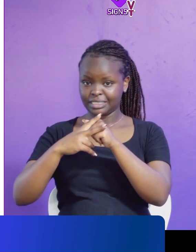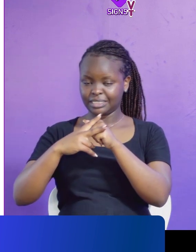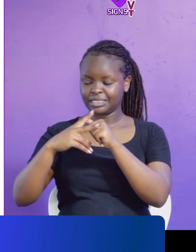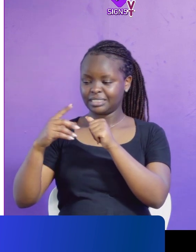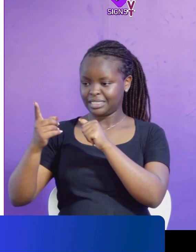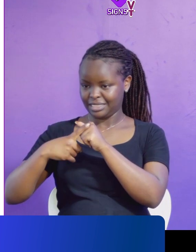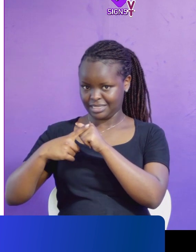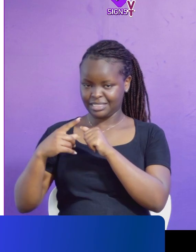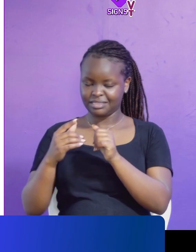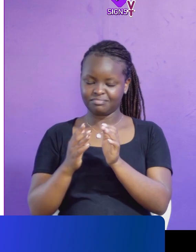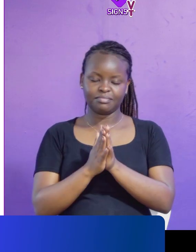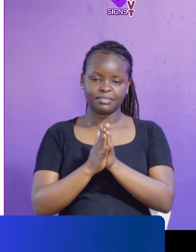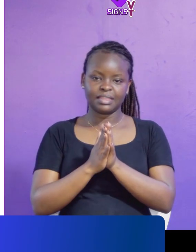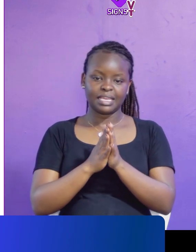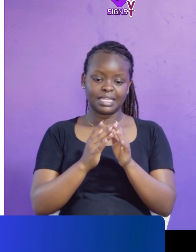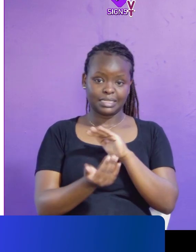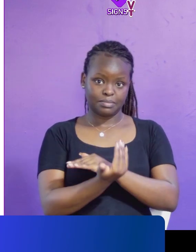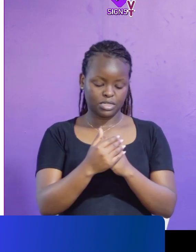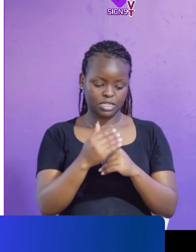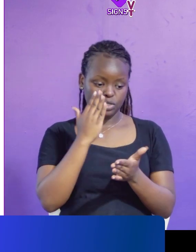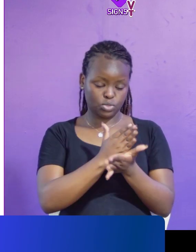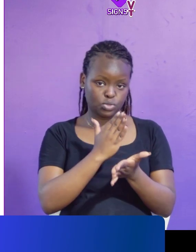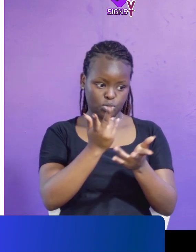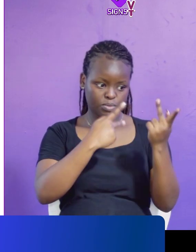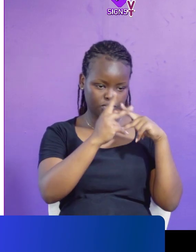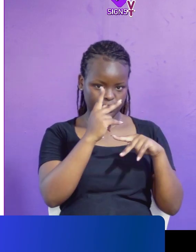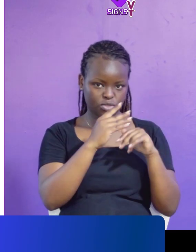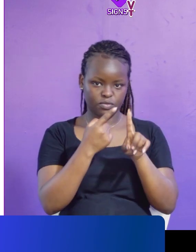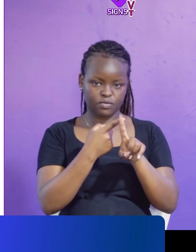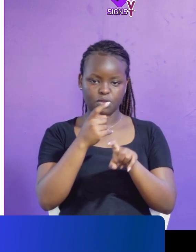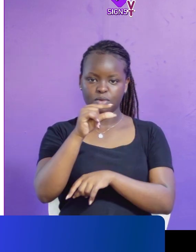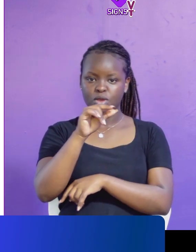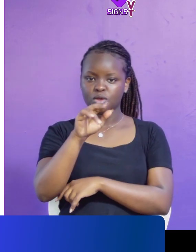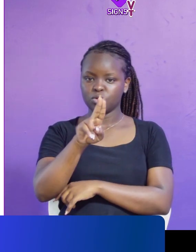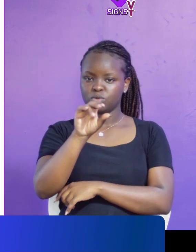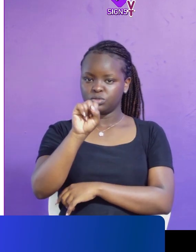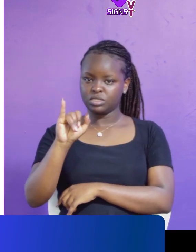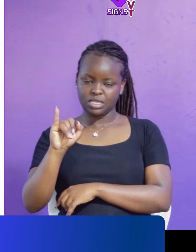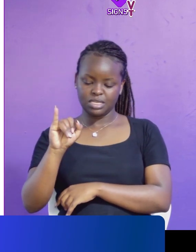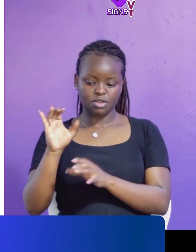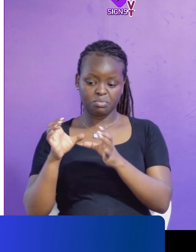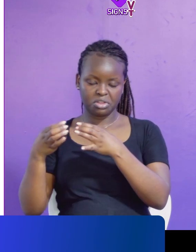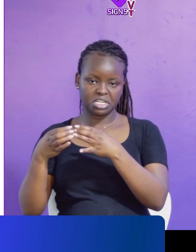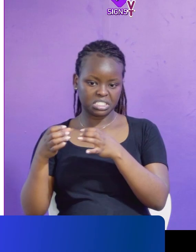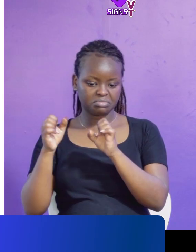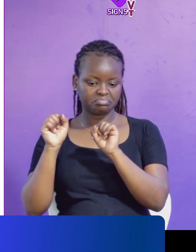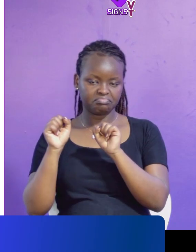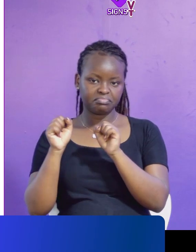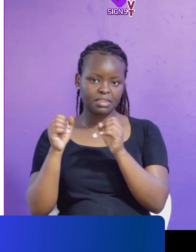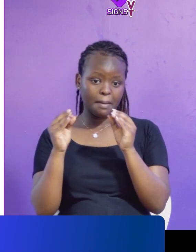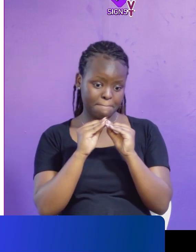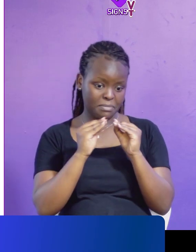Standard this morning. It's true, professionals from the Gusii community met. You can't threaten someone because of his or